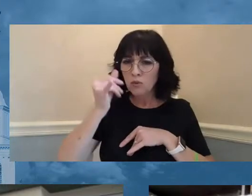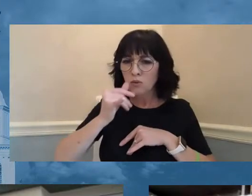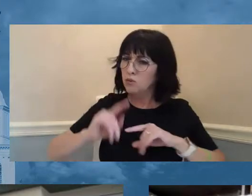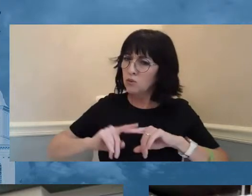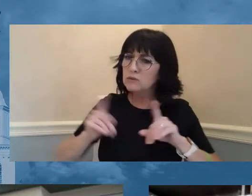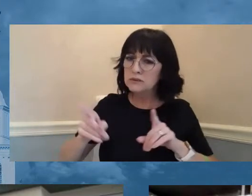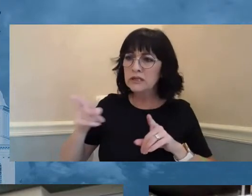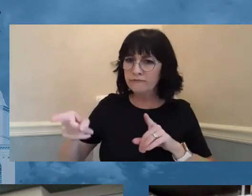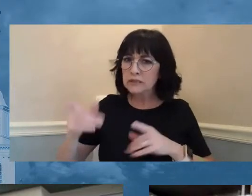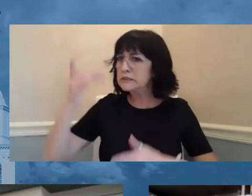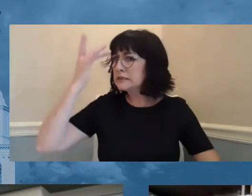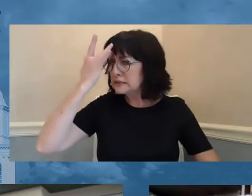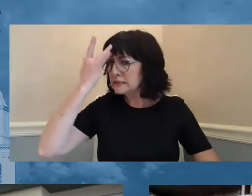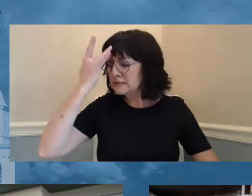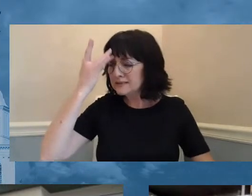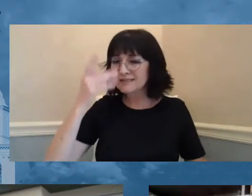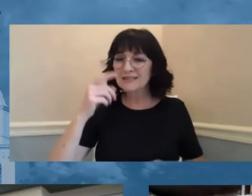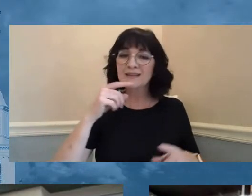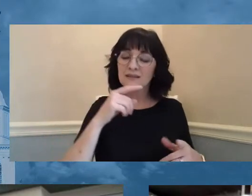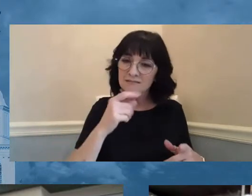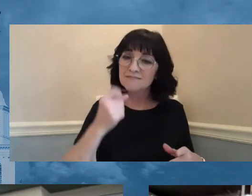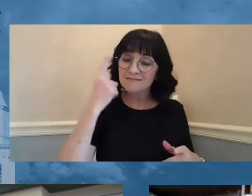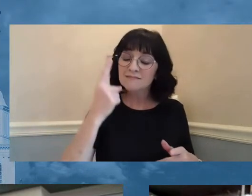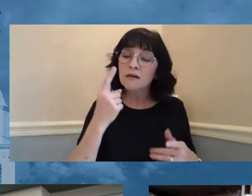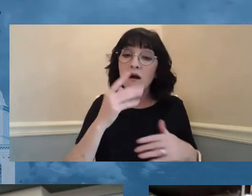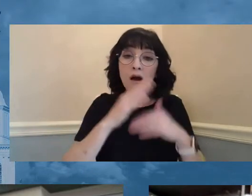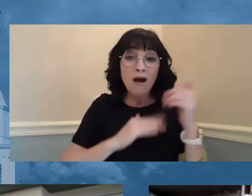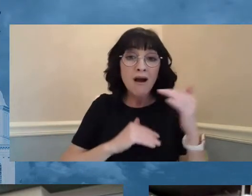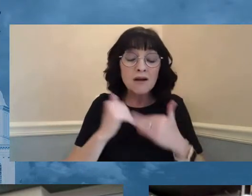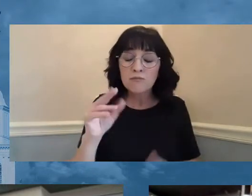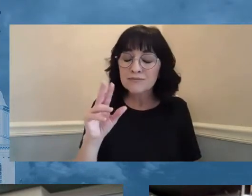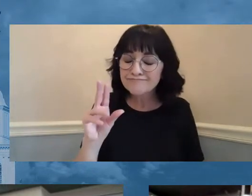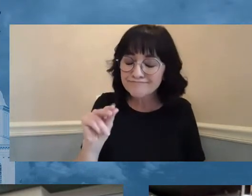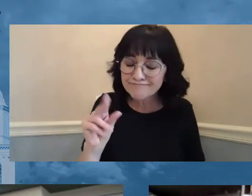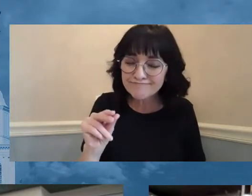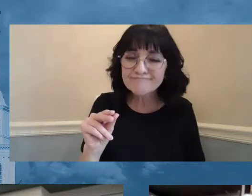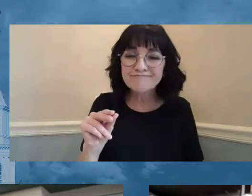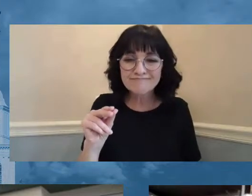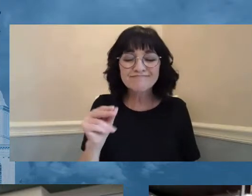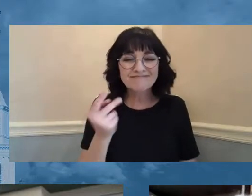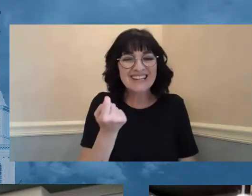not comfortable, but it is the price we pay to make sure that we get to herd immunity and take care of our families.